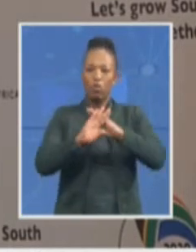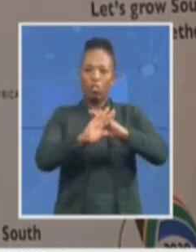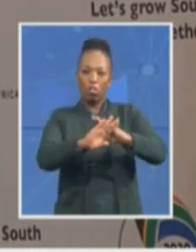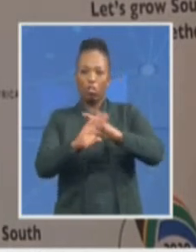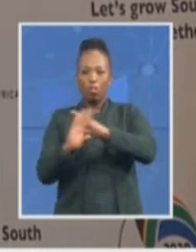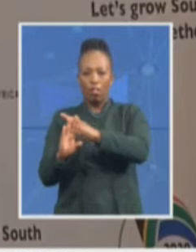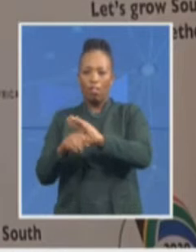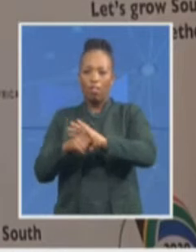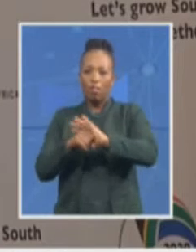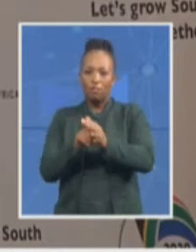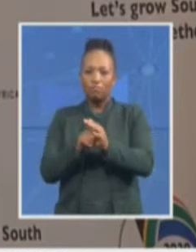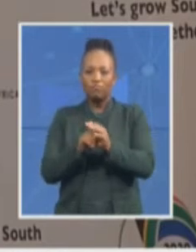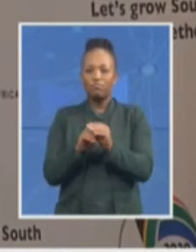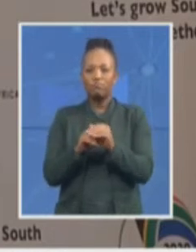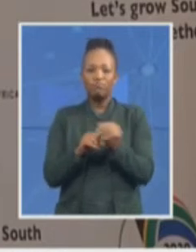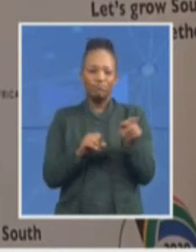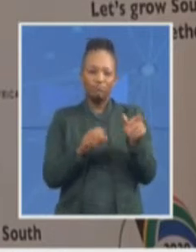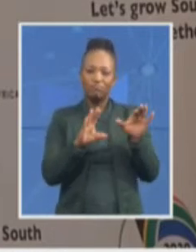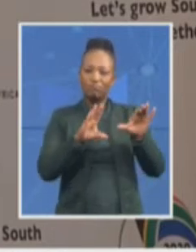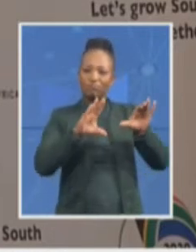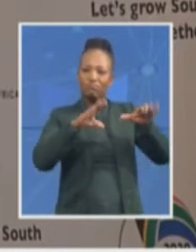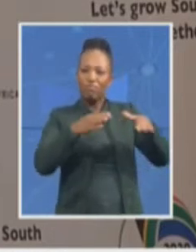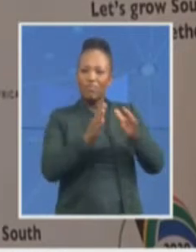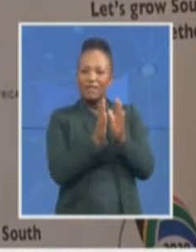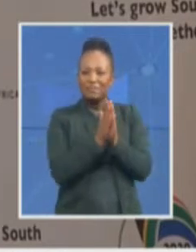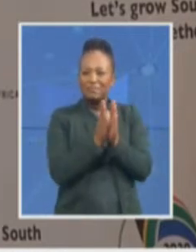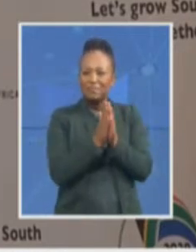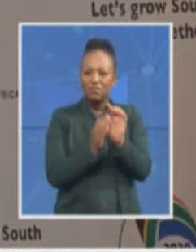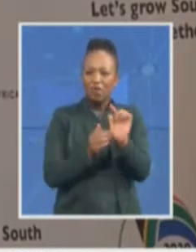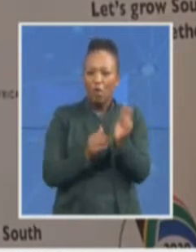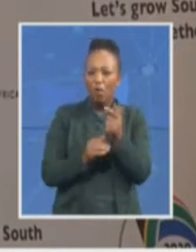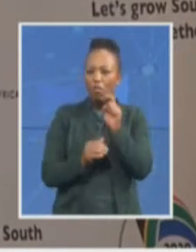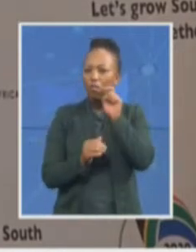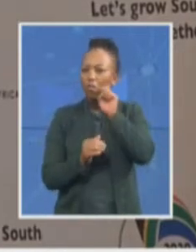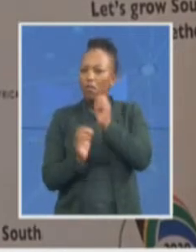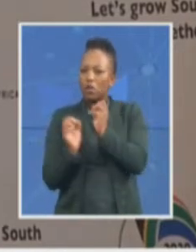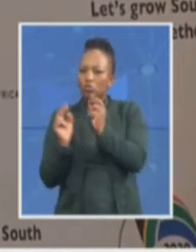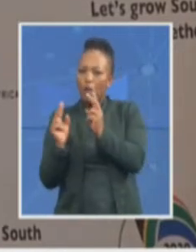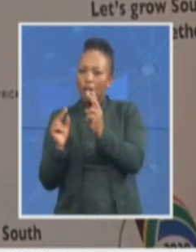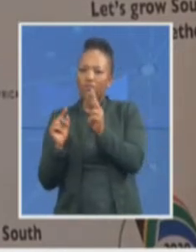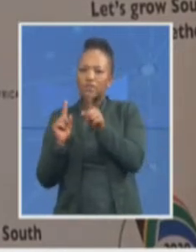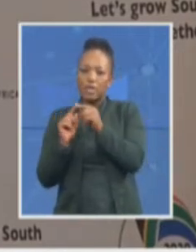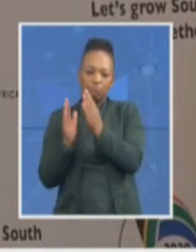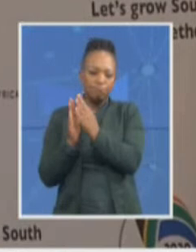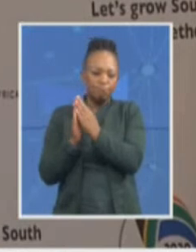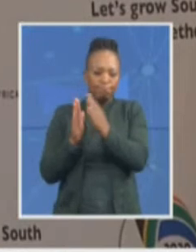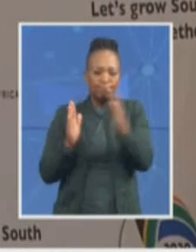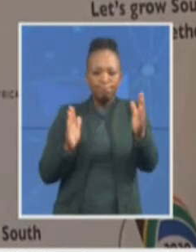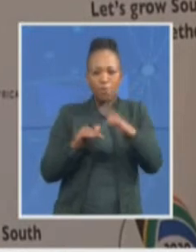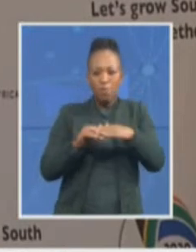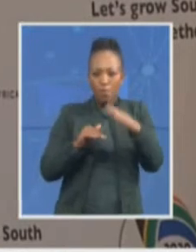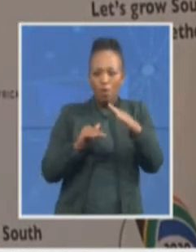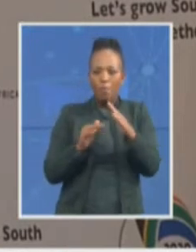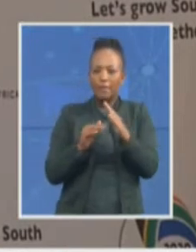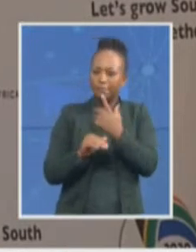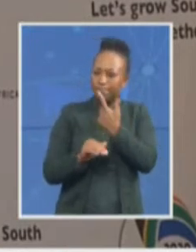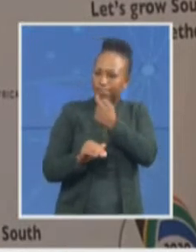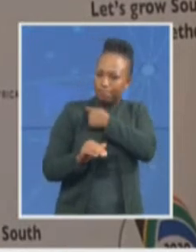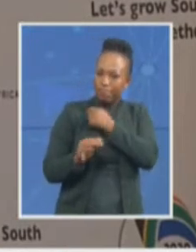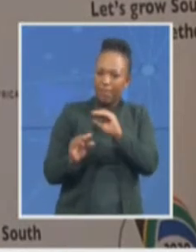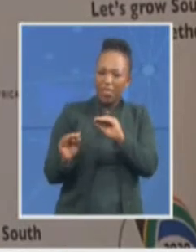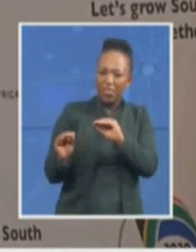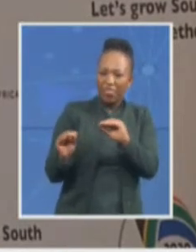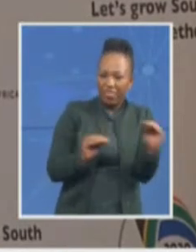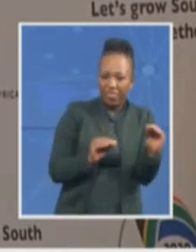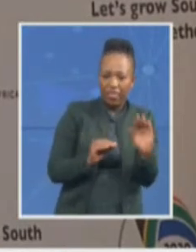age 12 and above to vaccinate without further delay. Booster shots are now freely available